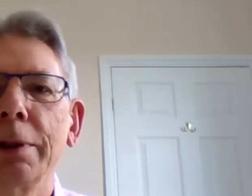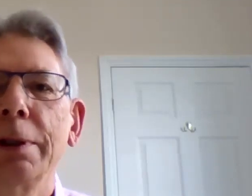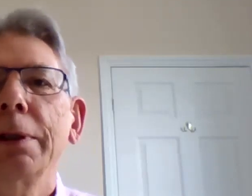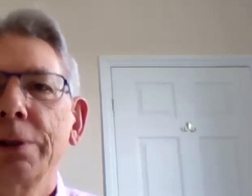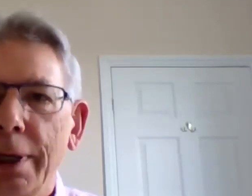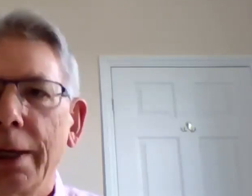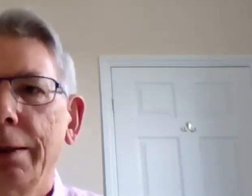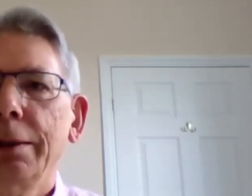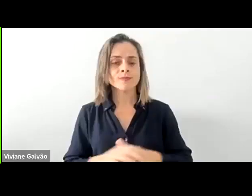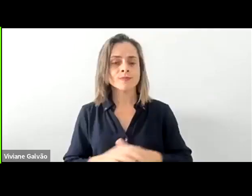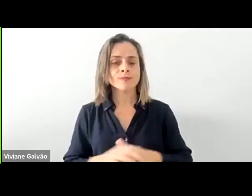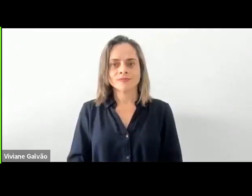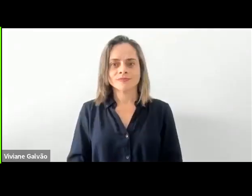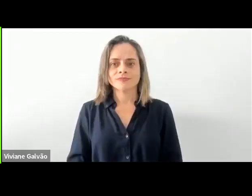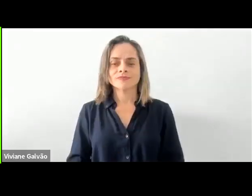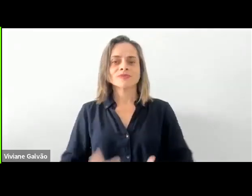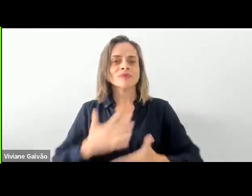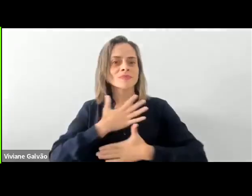all today.